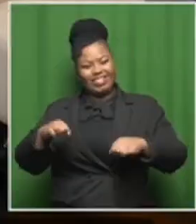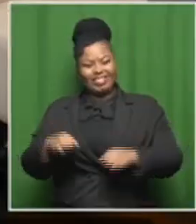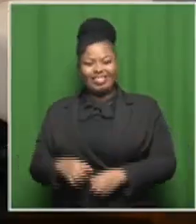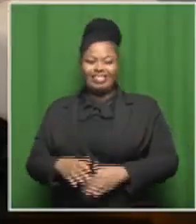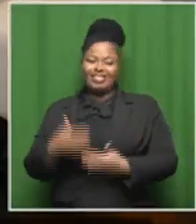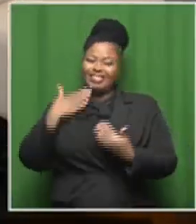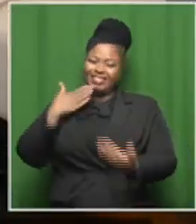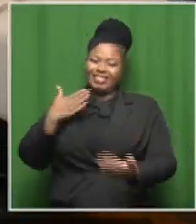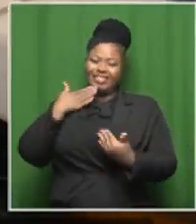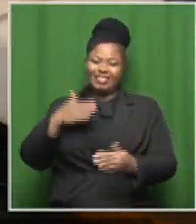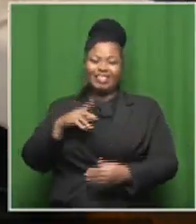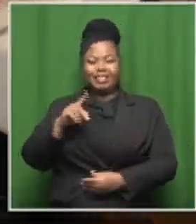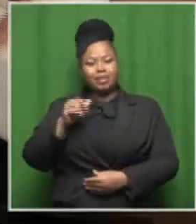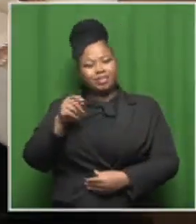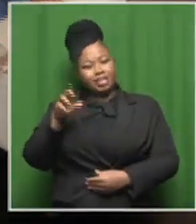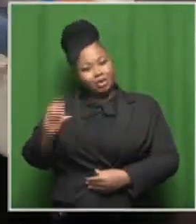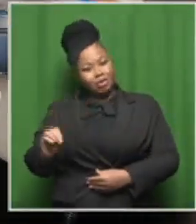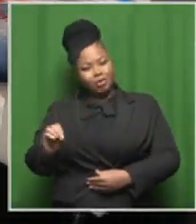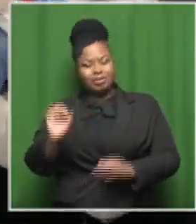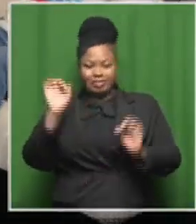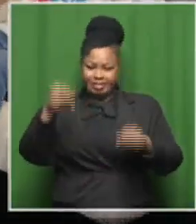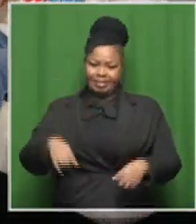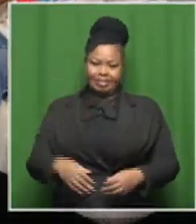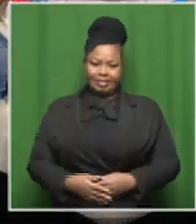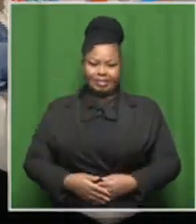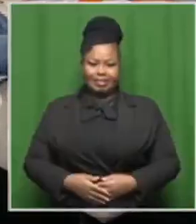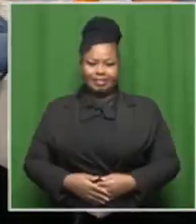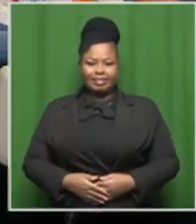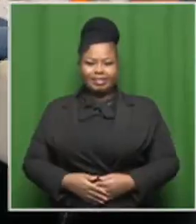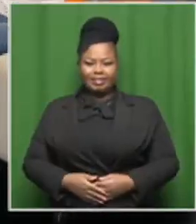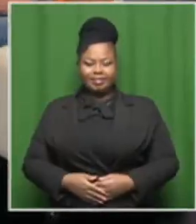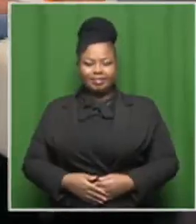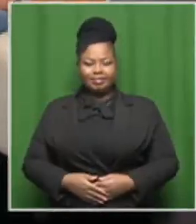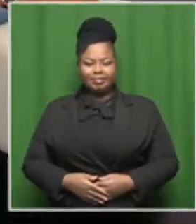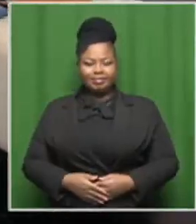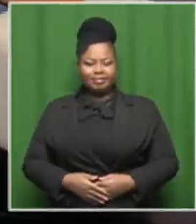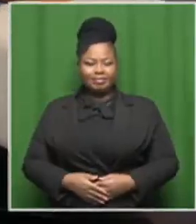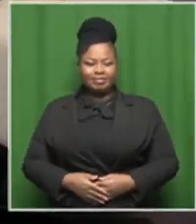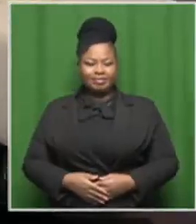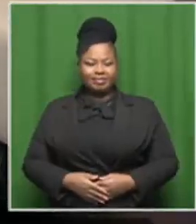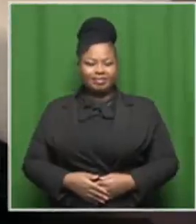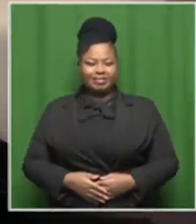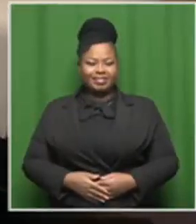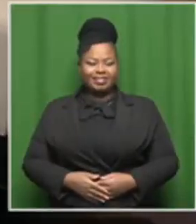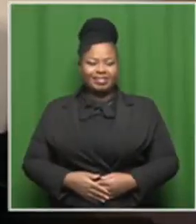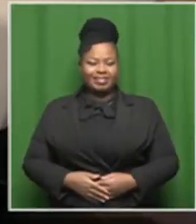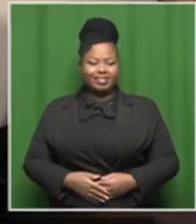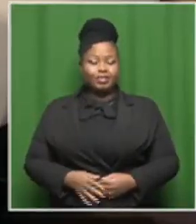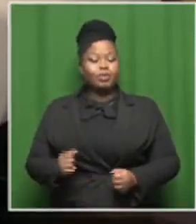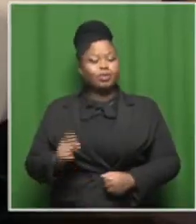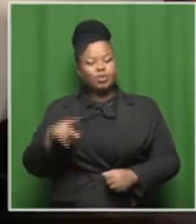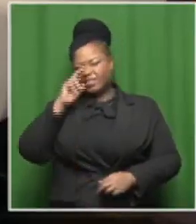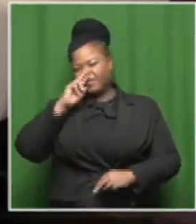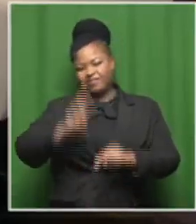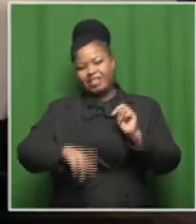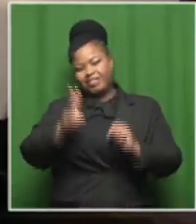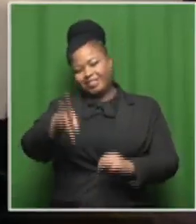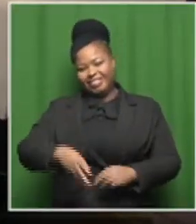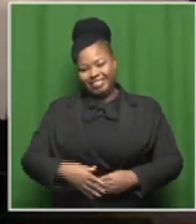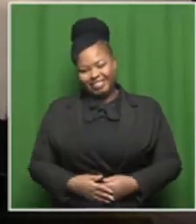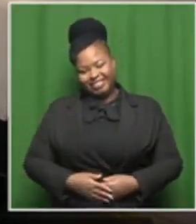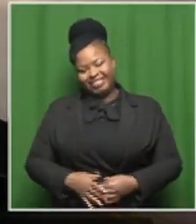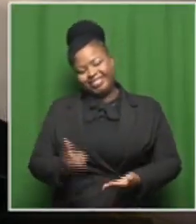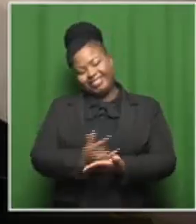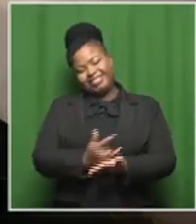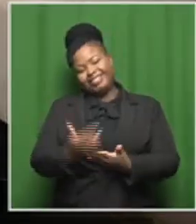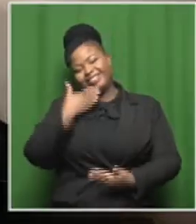we go. Kilimanjaro it is. Kilimanjaro it is. Yeah, but Deca first next year. Huh? This is going to be fun. Gentlemen, great